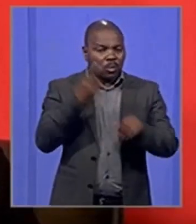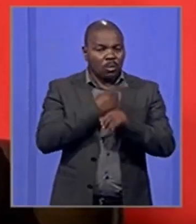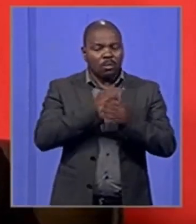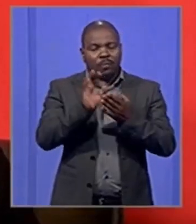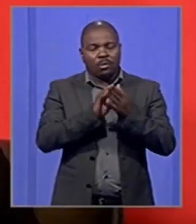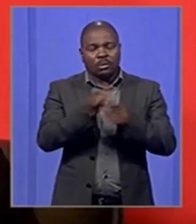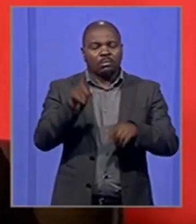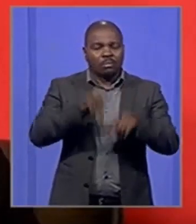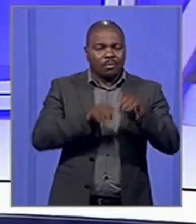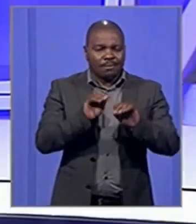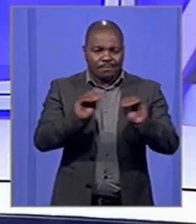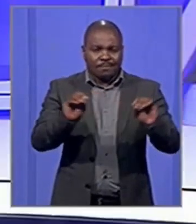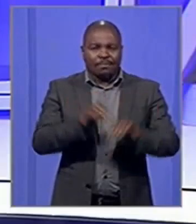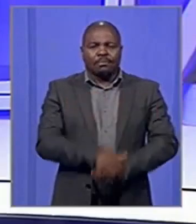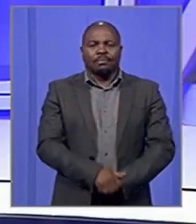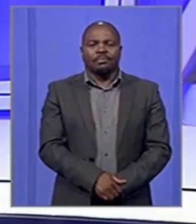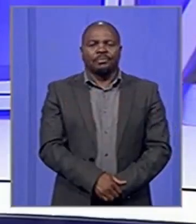violence.